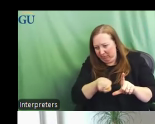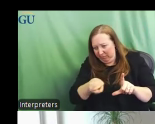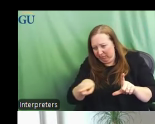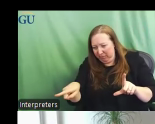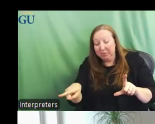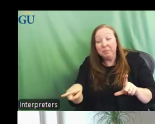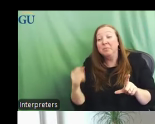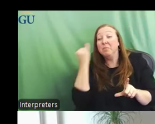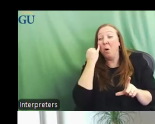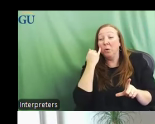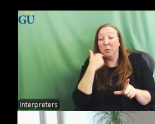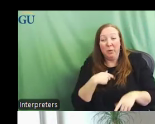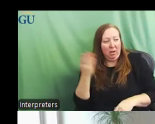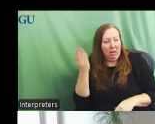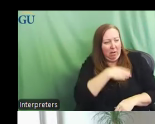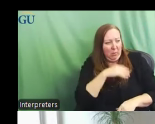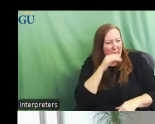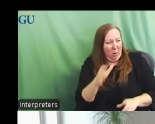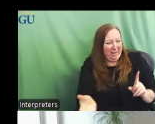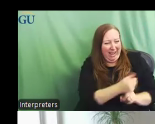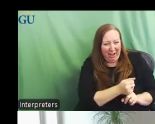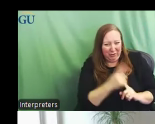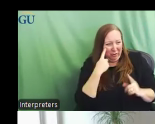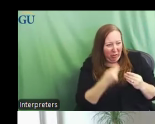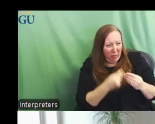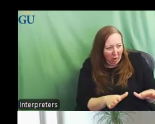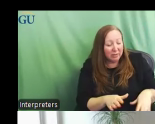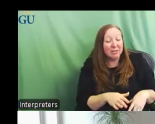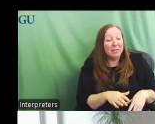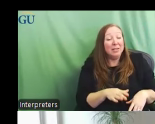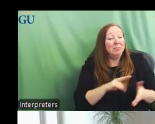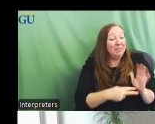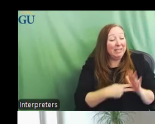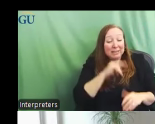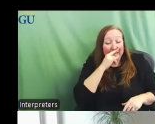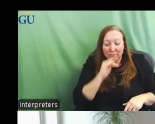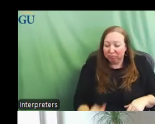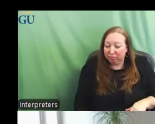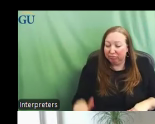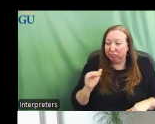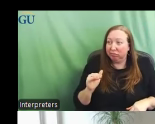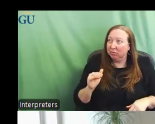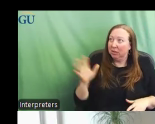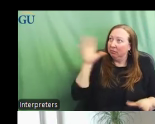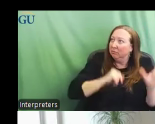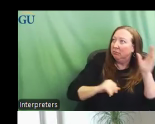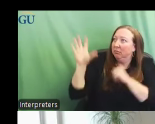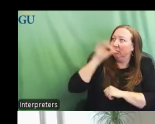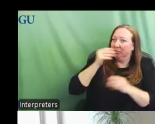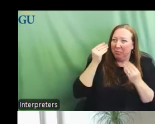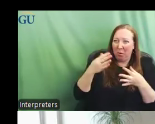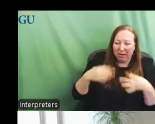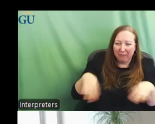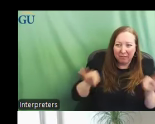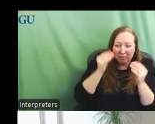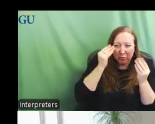the support and they don't have access to language, or they are missing important parts of